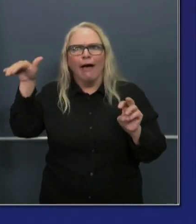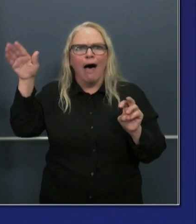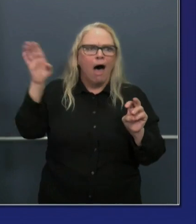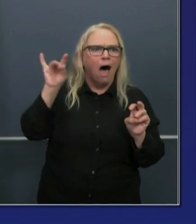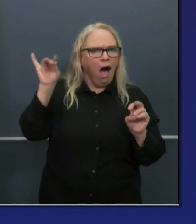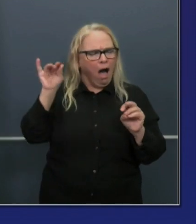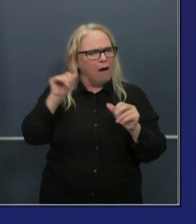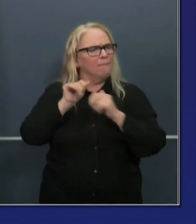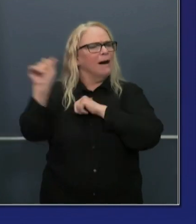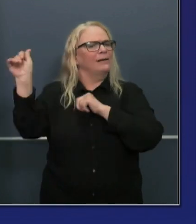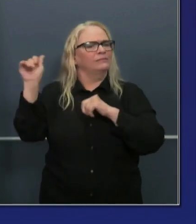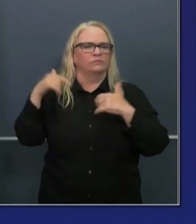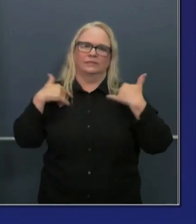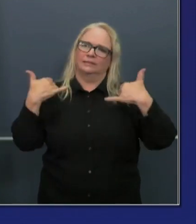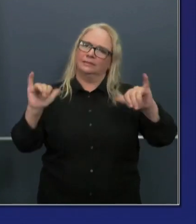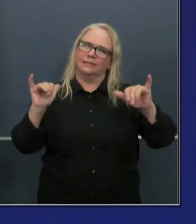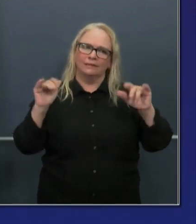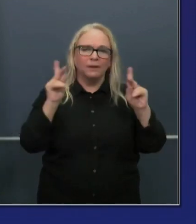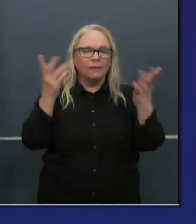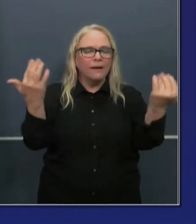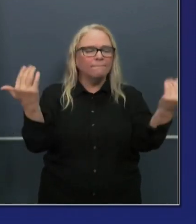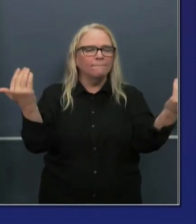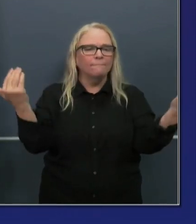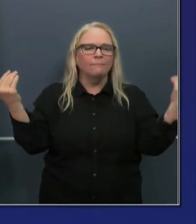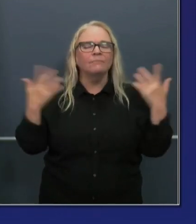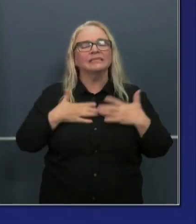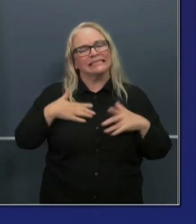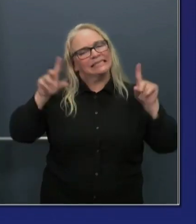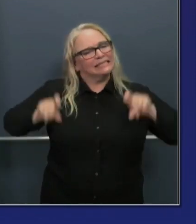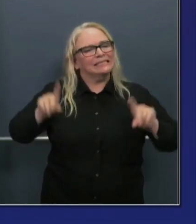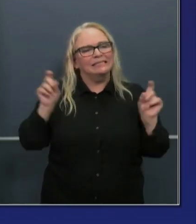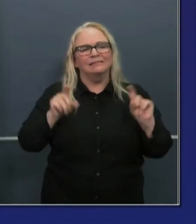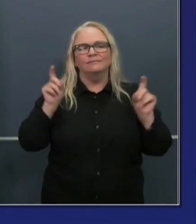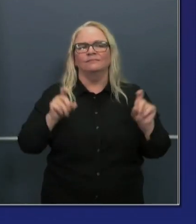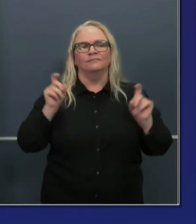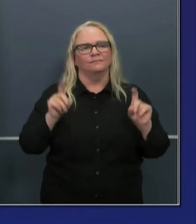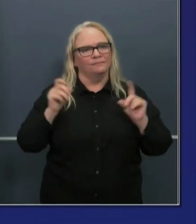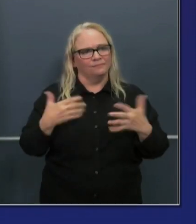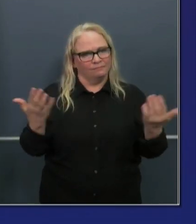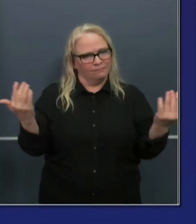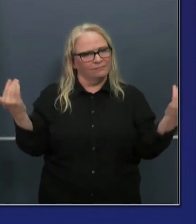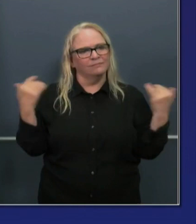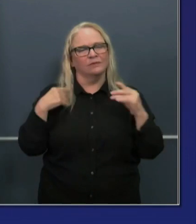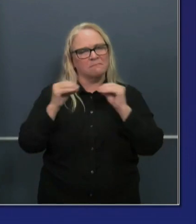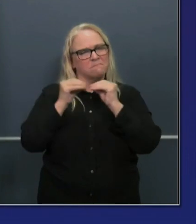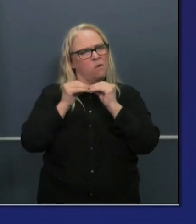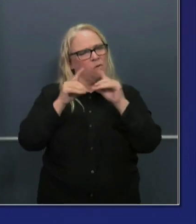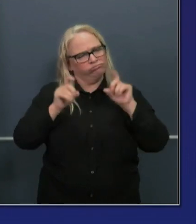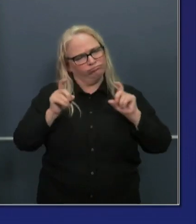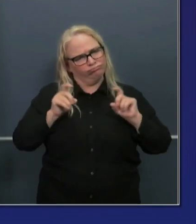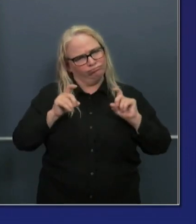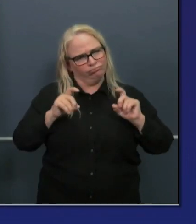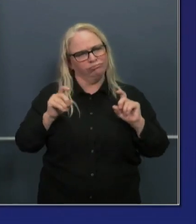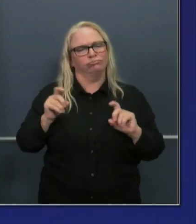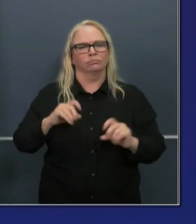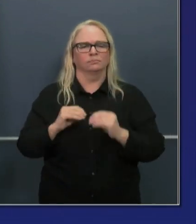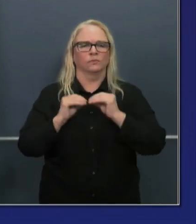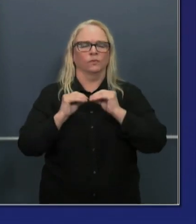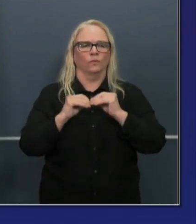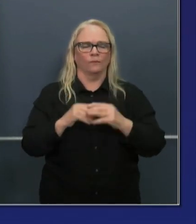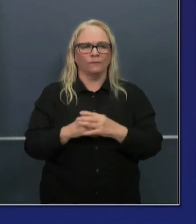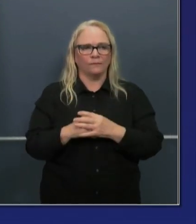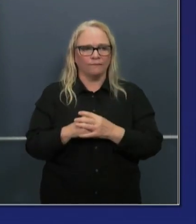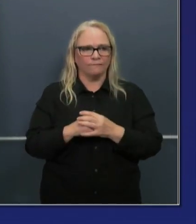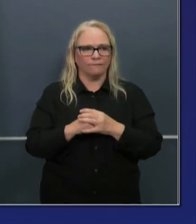tests. And so I'm encouraged by the increased number of tests, but we have more to do in this space. Accordingly, we have